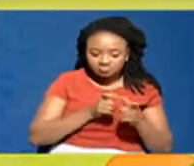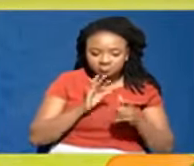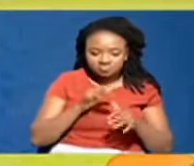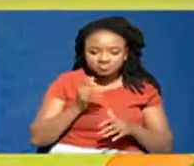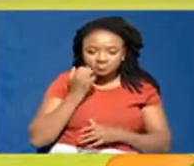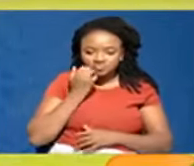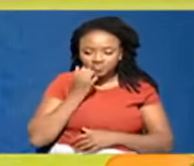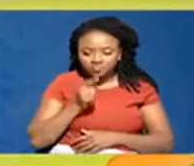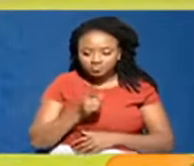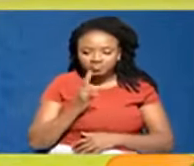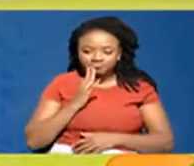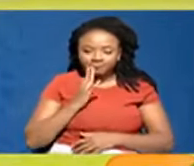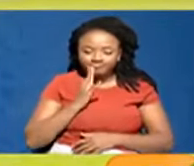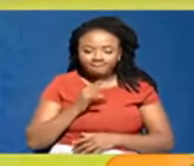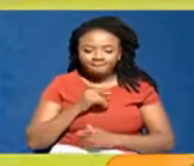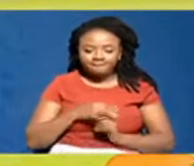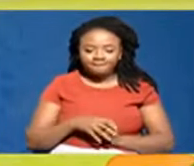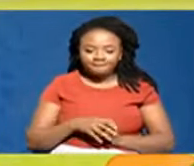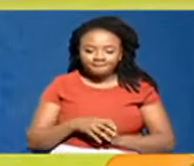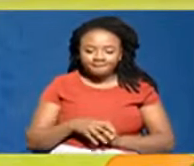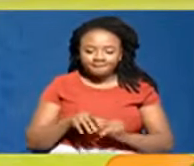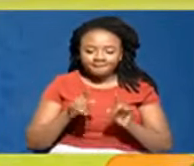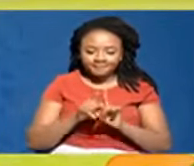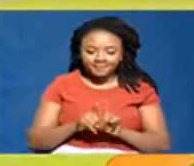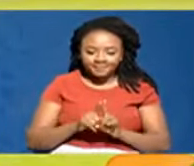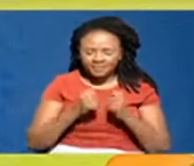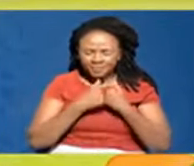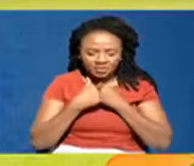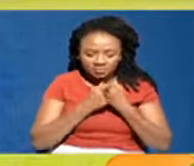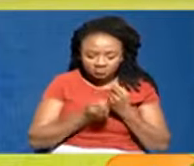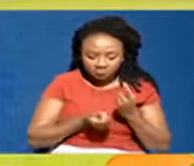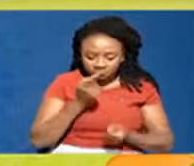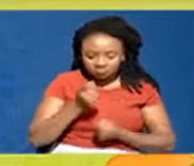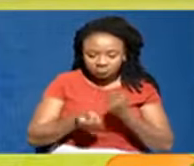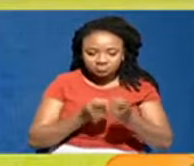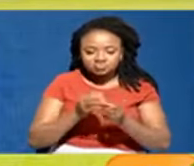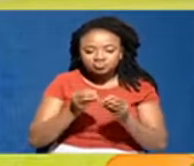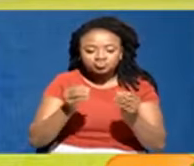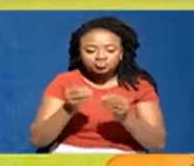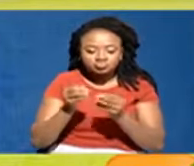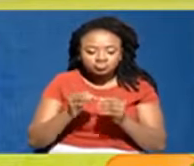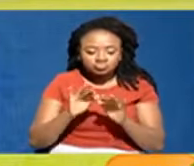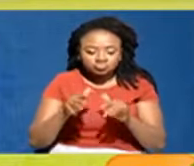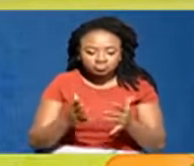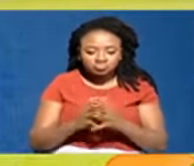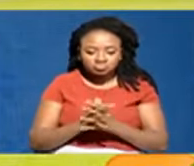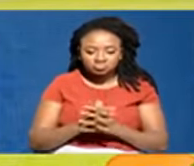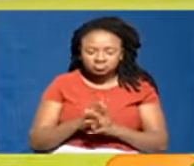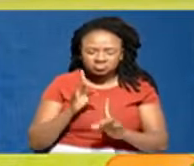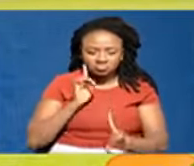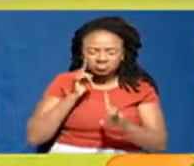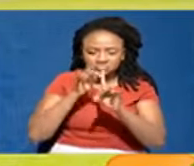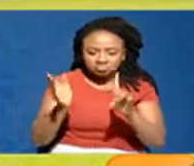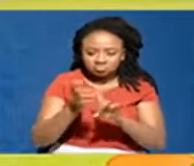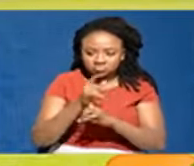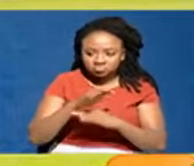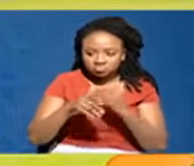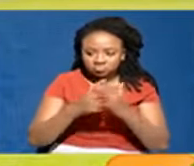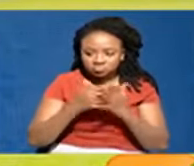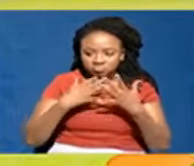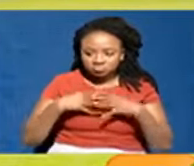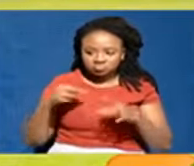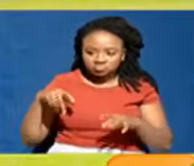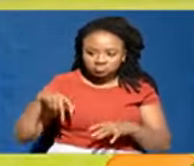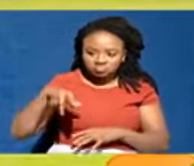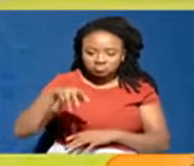daily basis, tips and tricks to dealing with the challenges that they face day to day. And we've reached our goal. We have everybody walking out here.